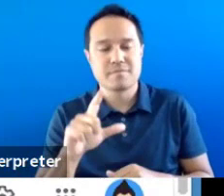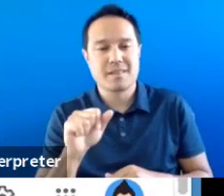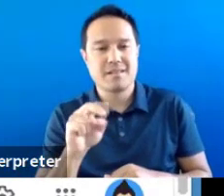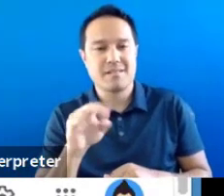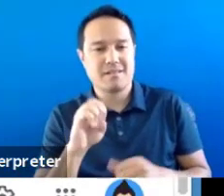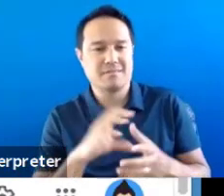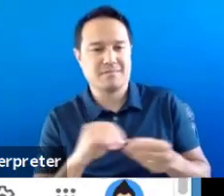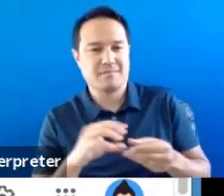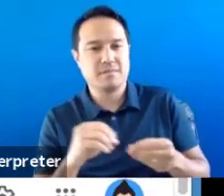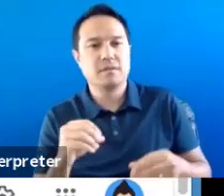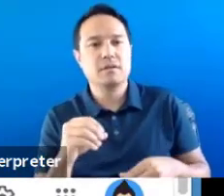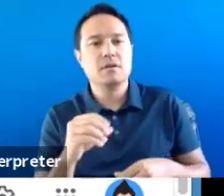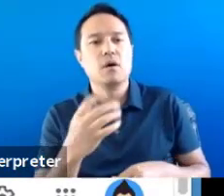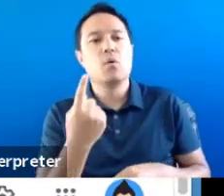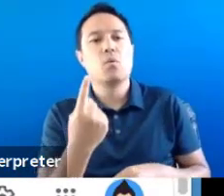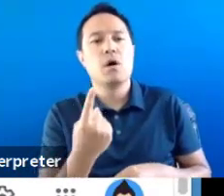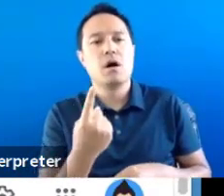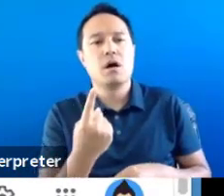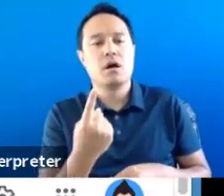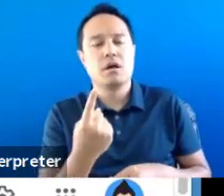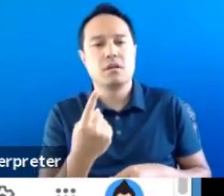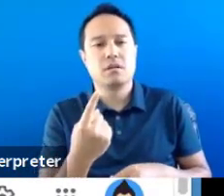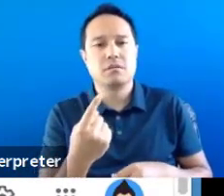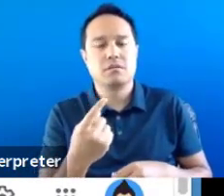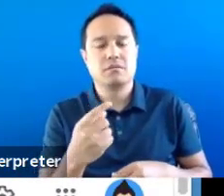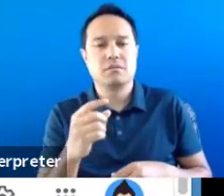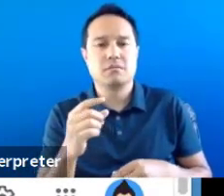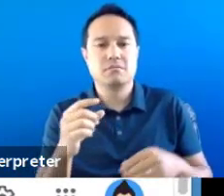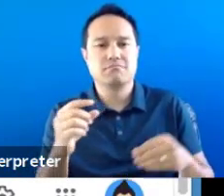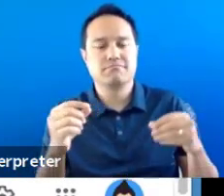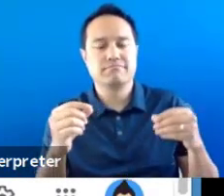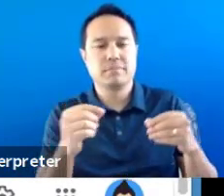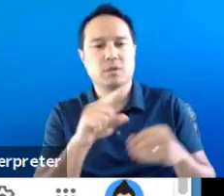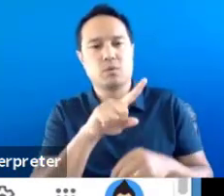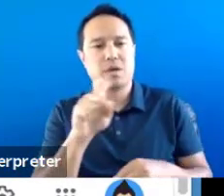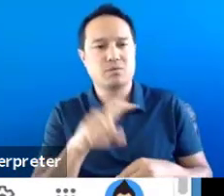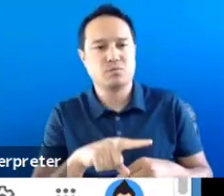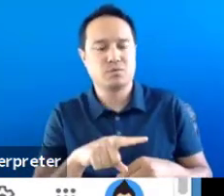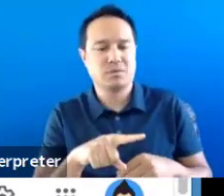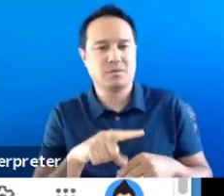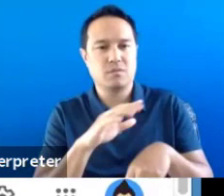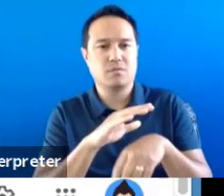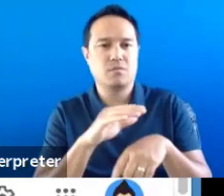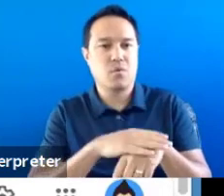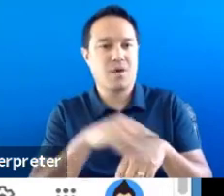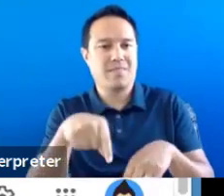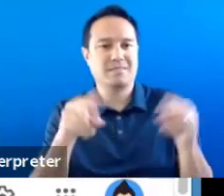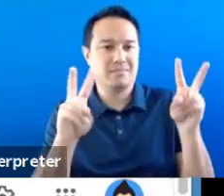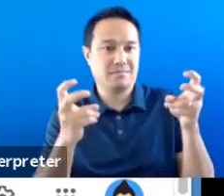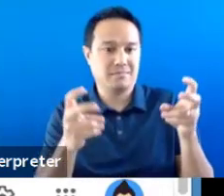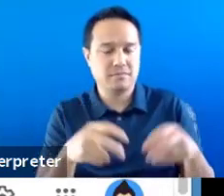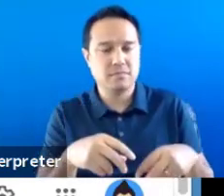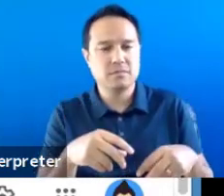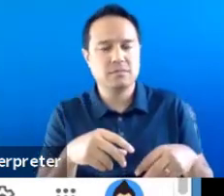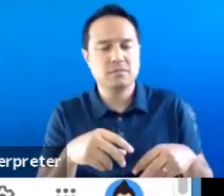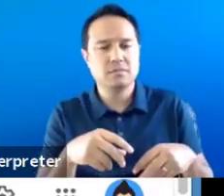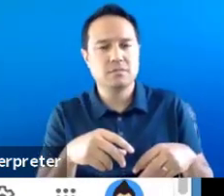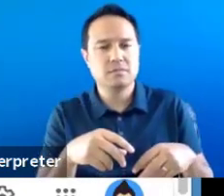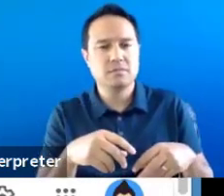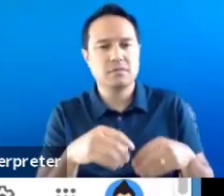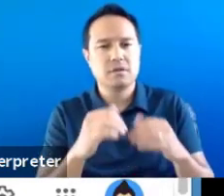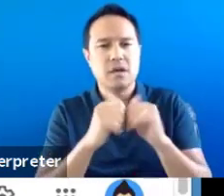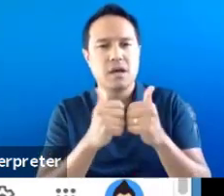So one kind of thematic question. Let me just pull it from over here. Collaboration. Okay. How does this collaboration work